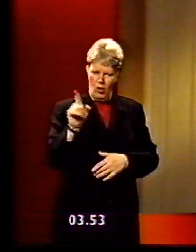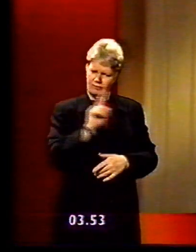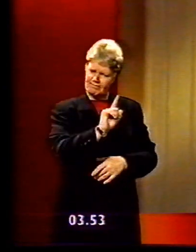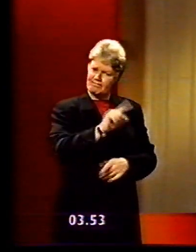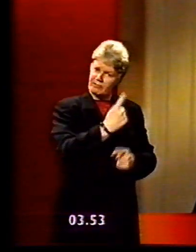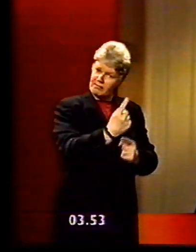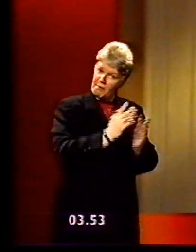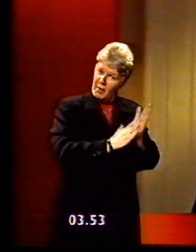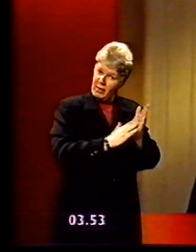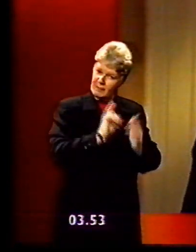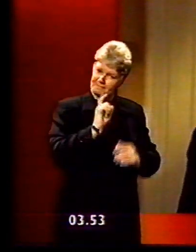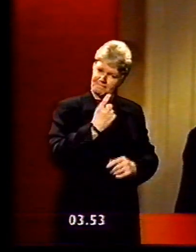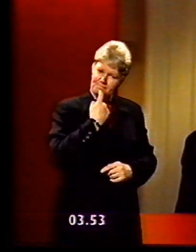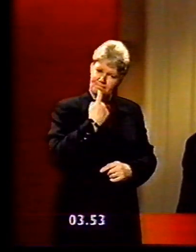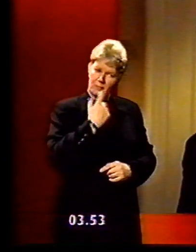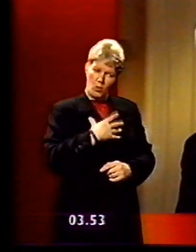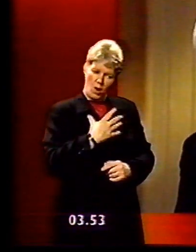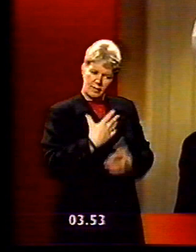she?